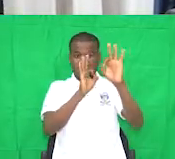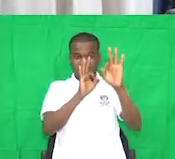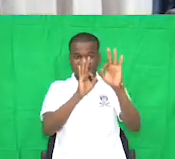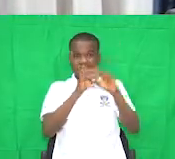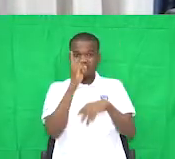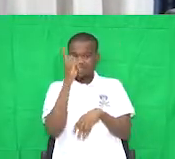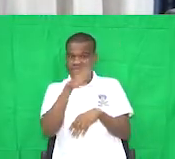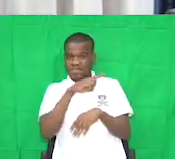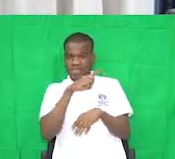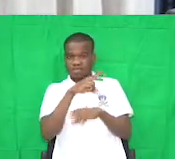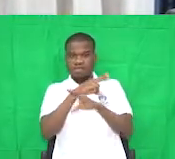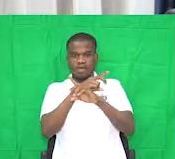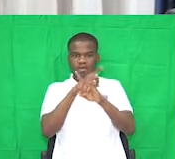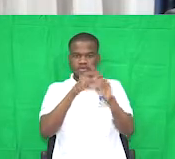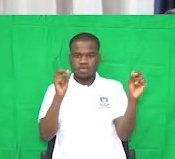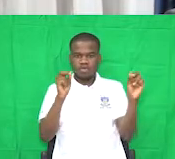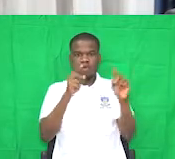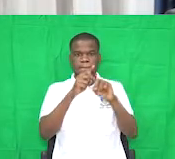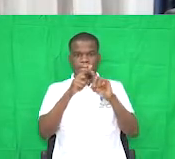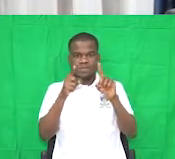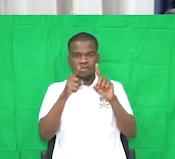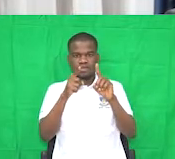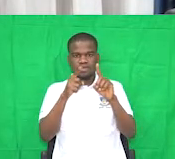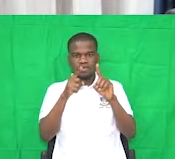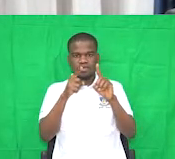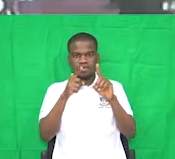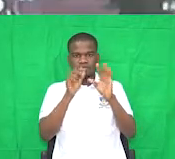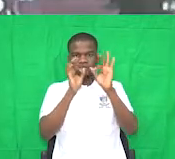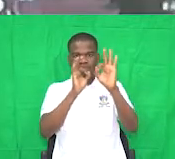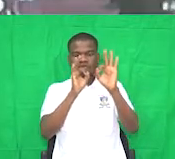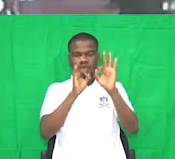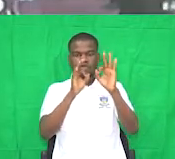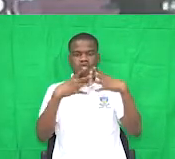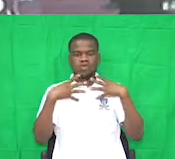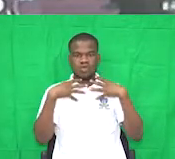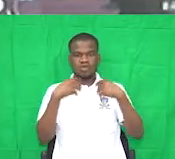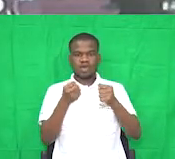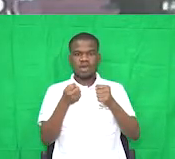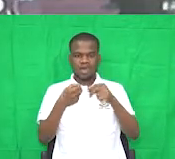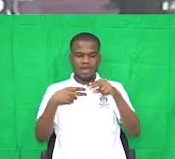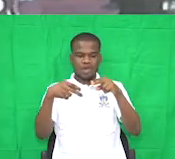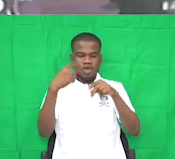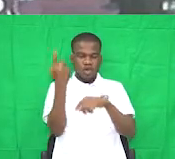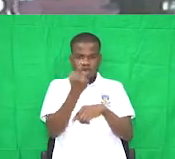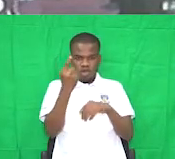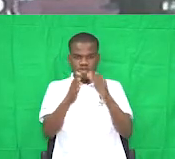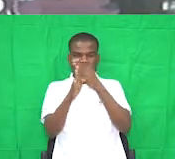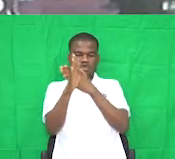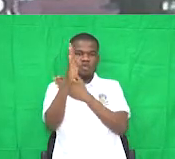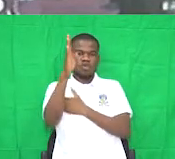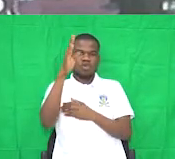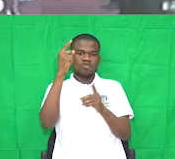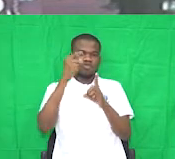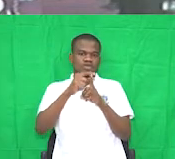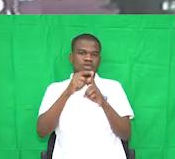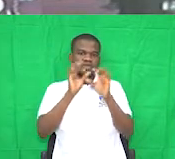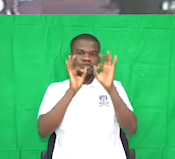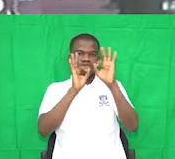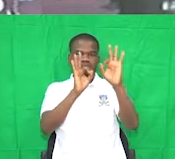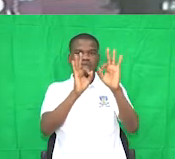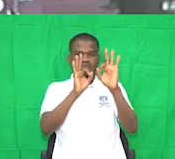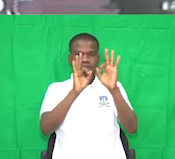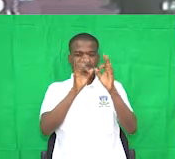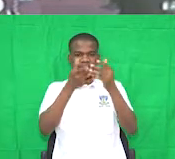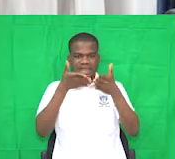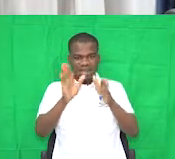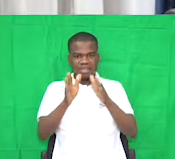the sure and vital word of God, neither adding to it nor taking anything from it, calling all people to repent